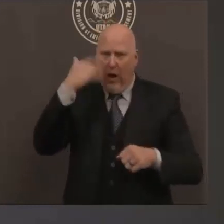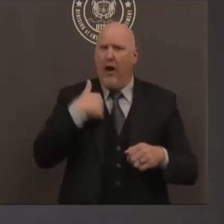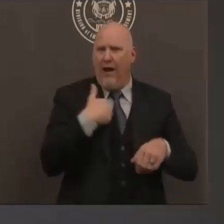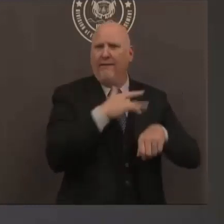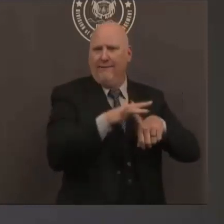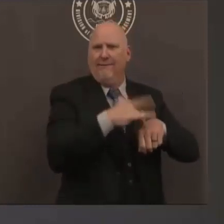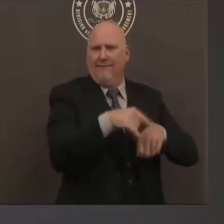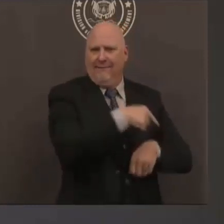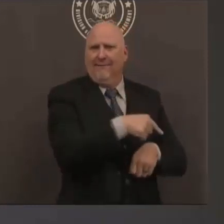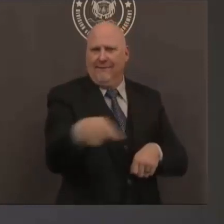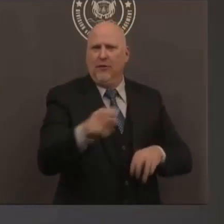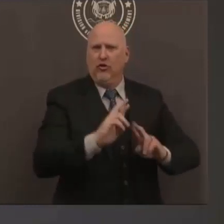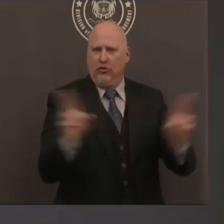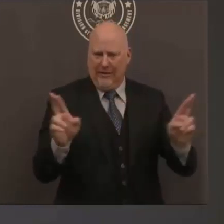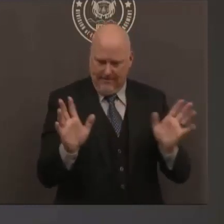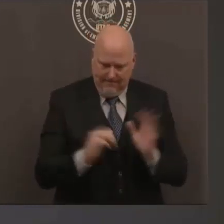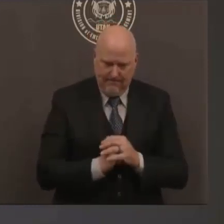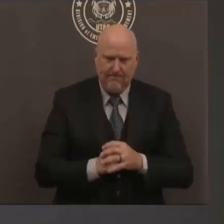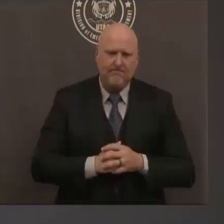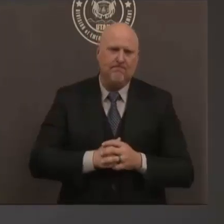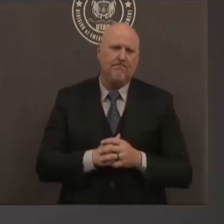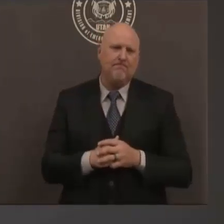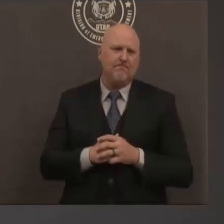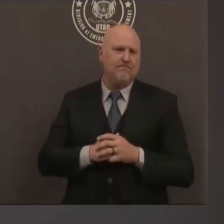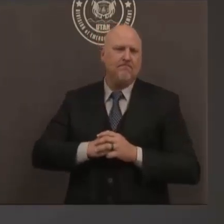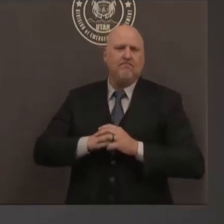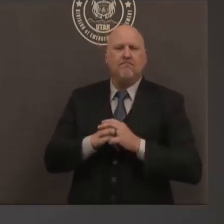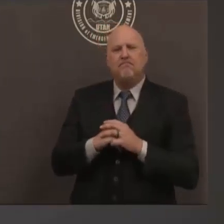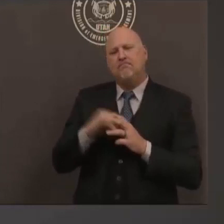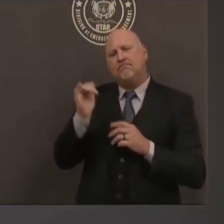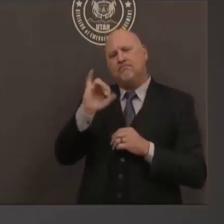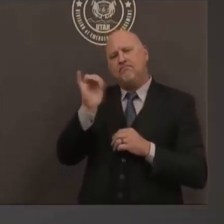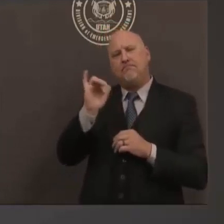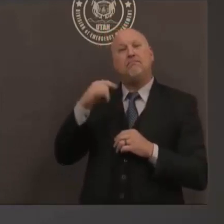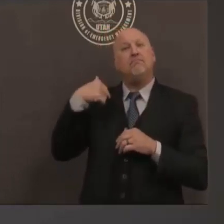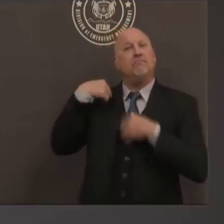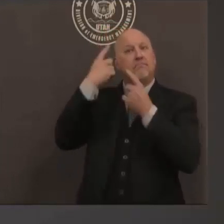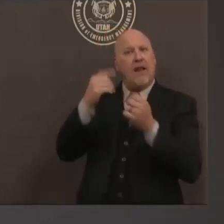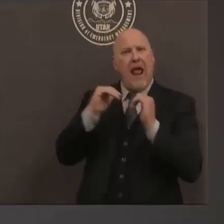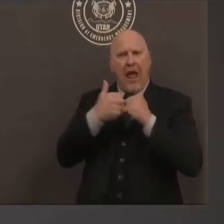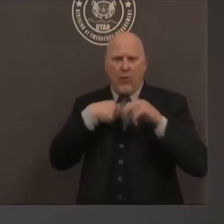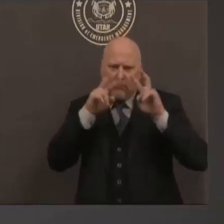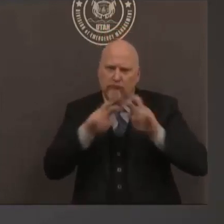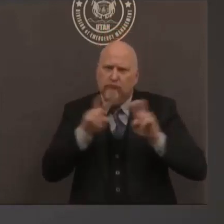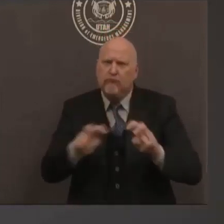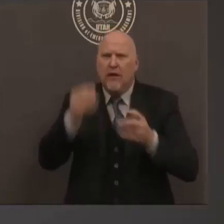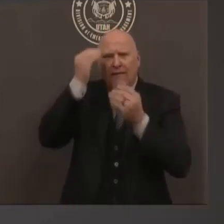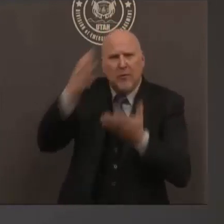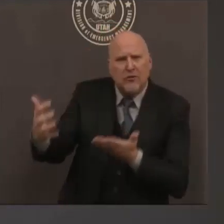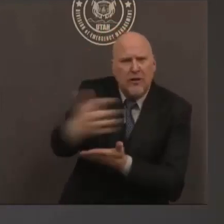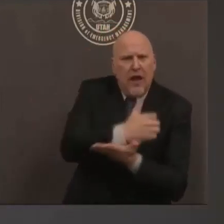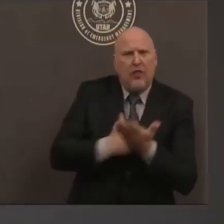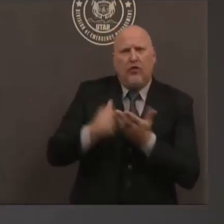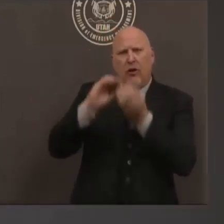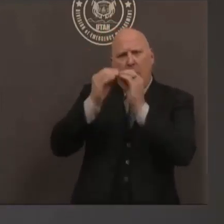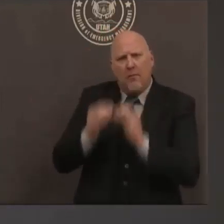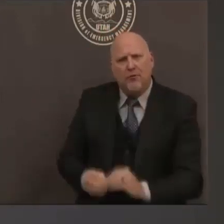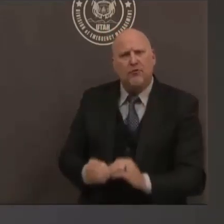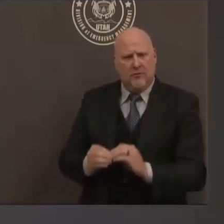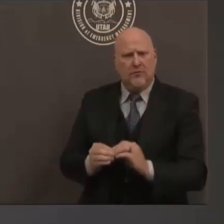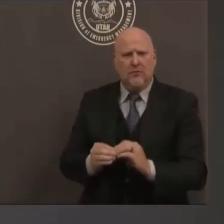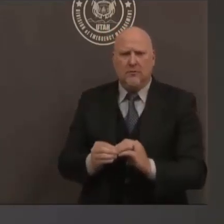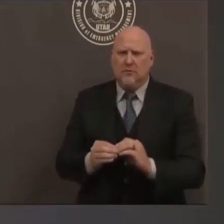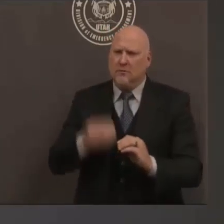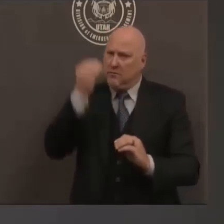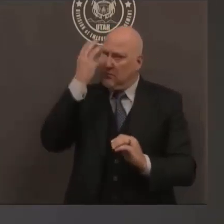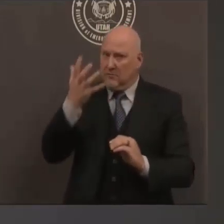the challenge. I was just on a phone call with governors and the vice president earlier today. It still is a reoccurring issue to